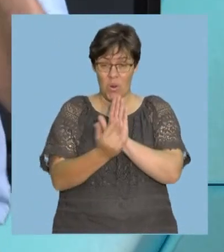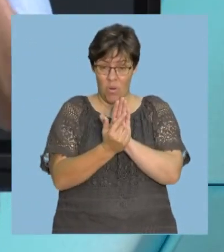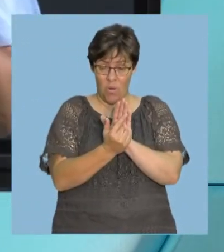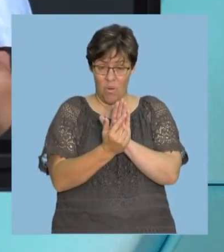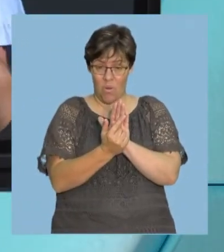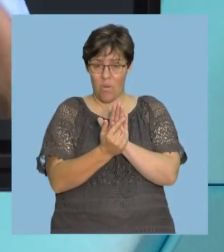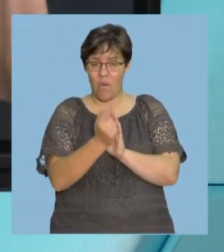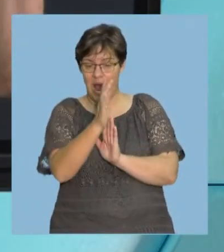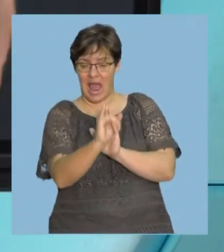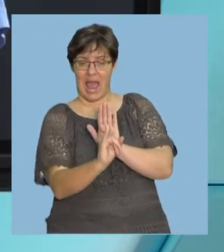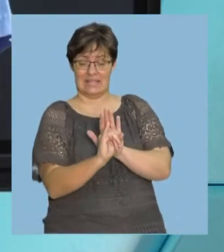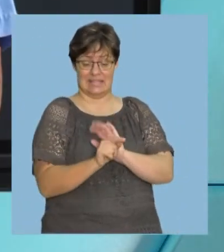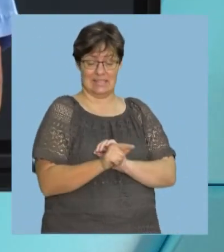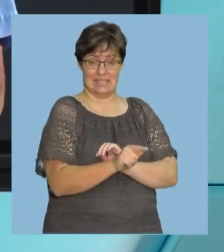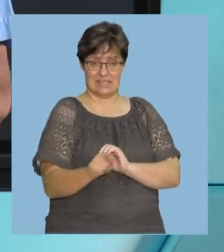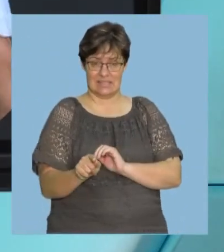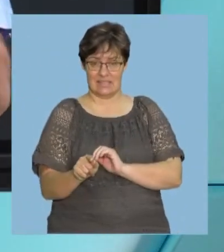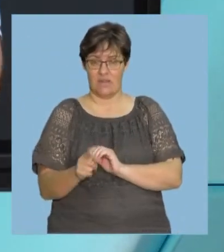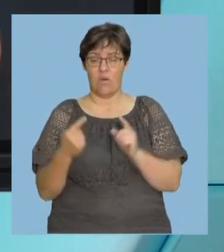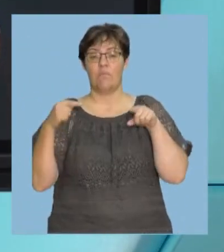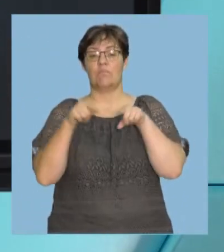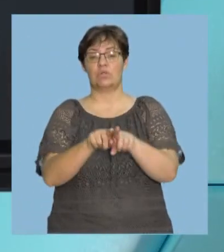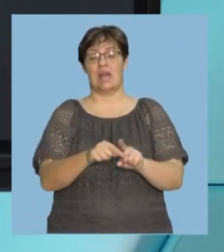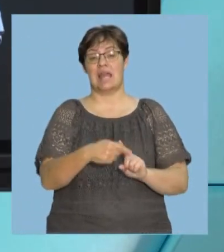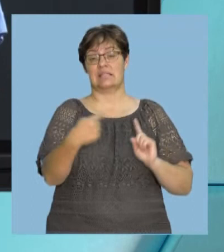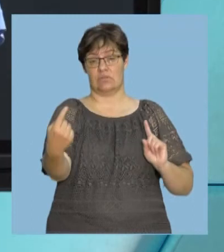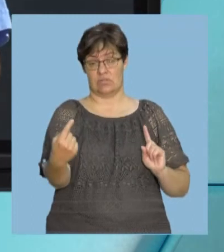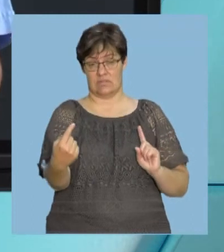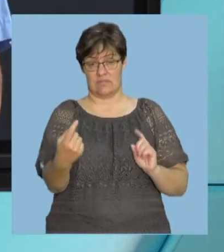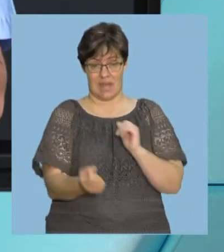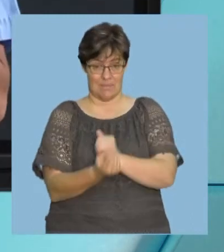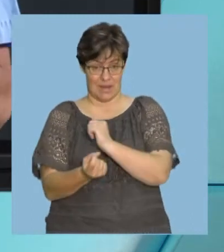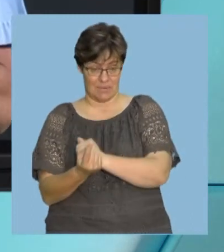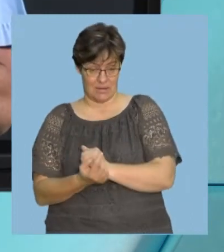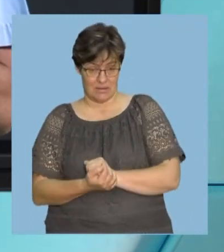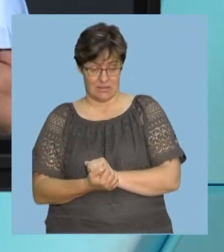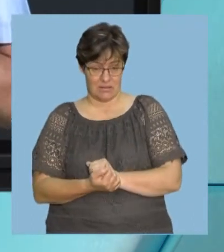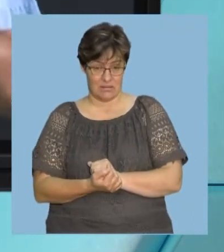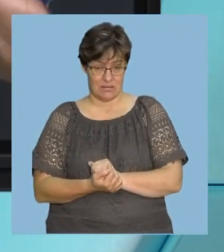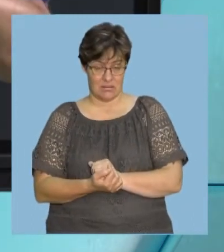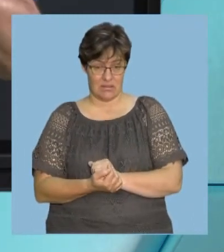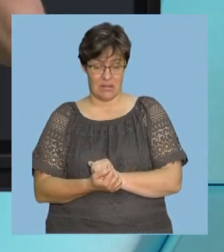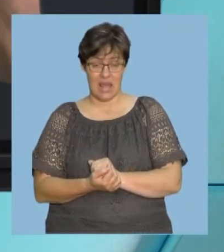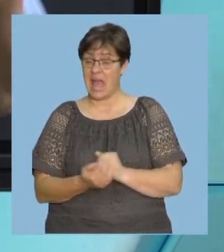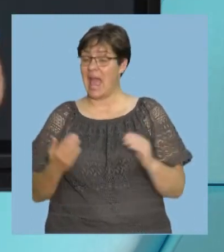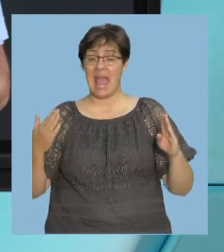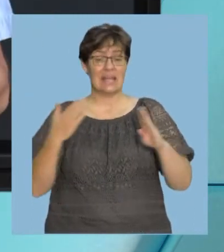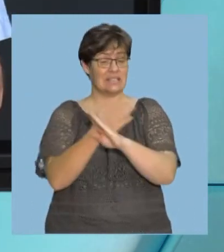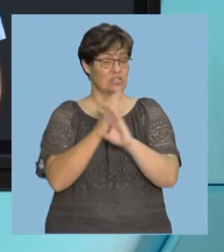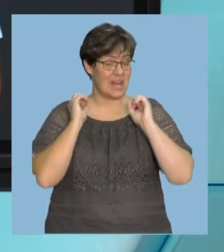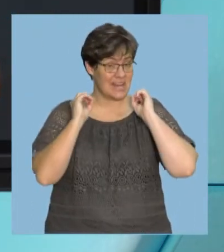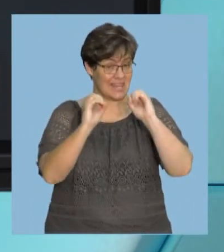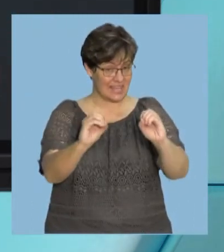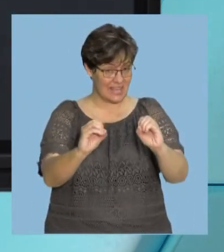that law or that identity applies for mutually exclusive events. When there is no